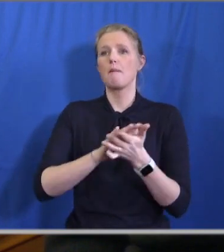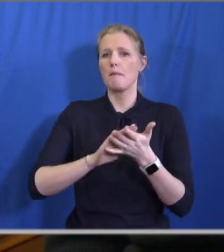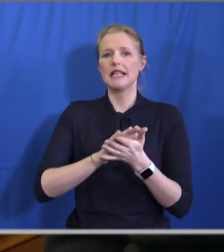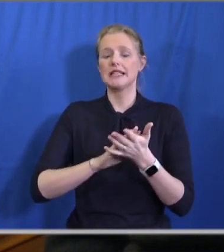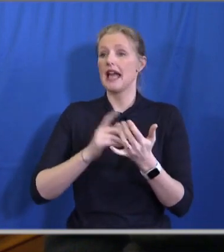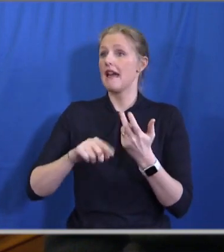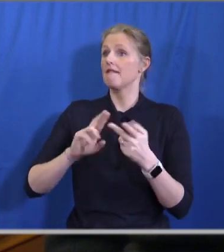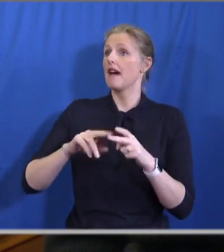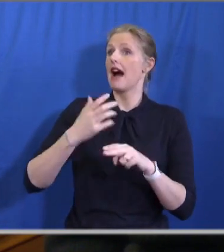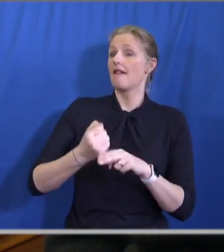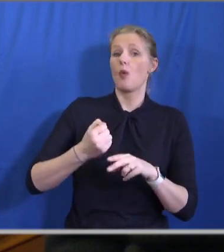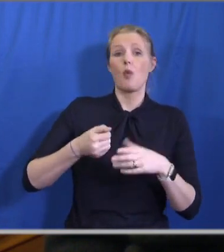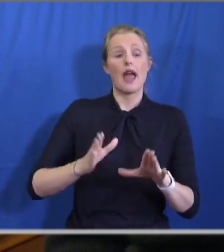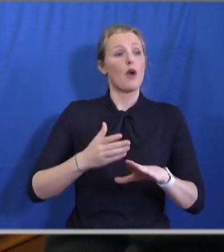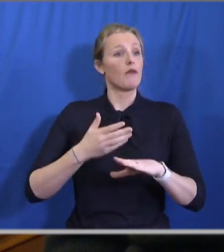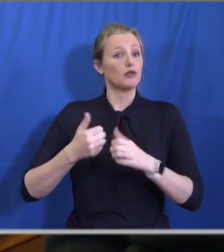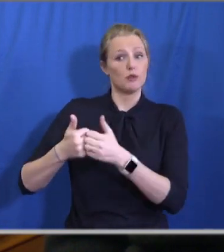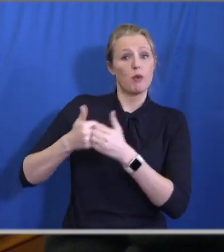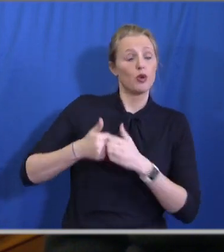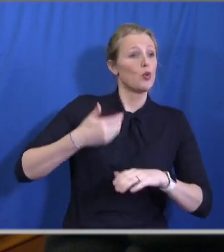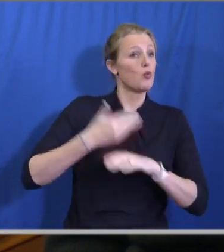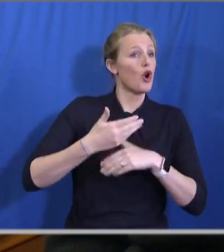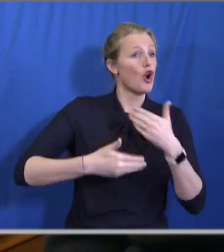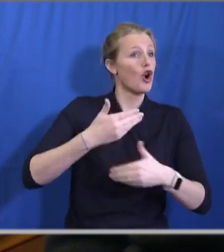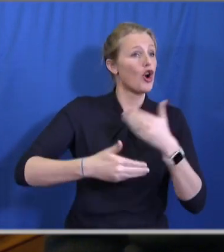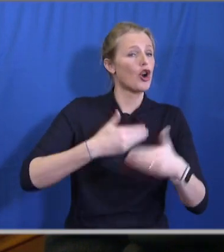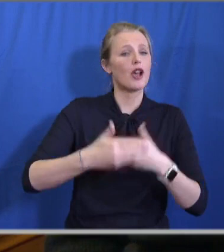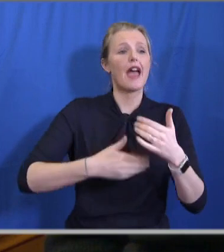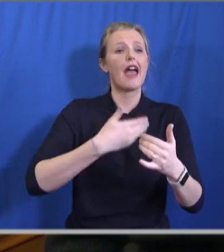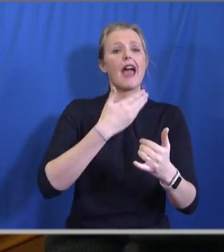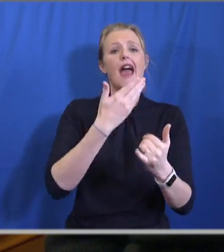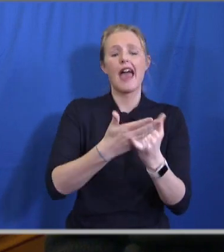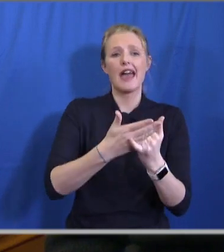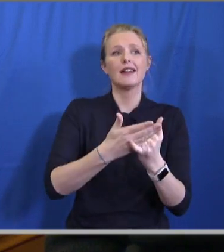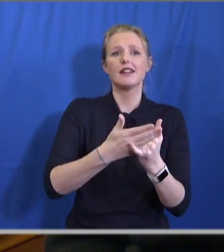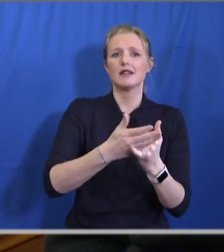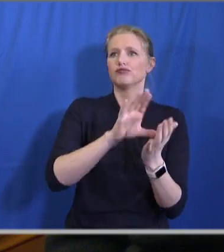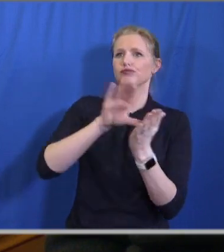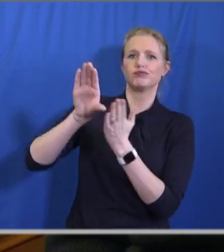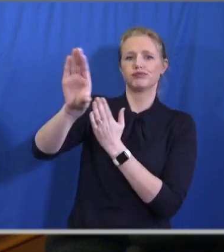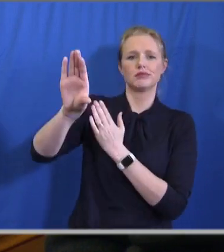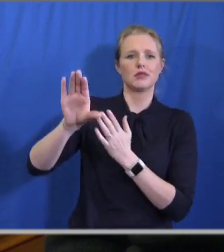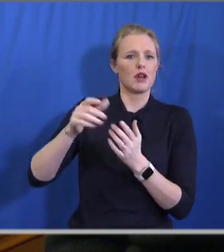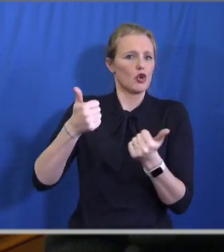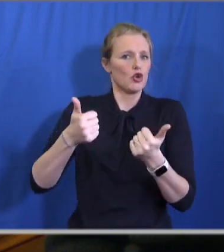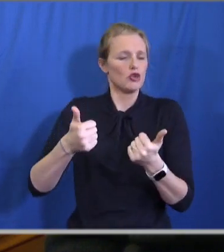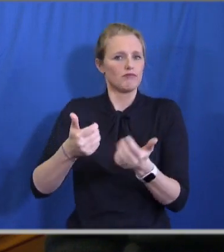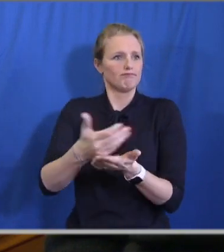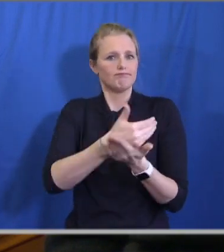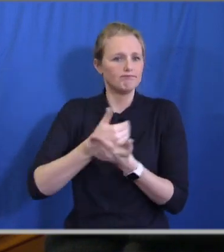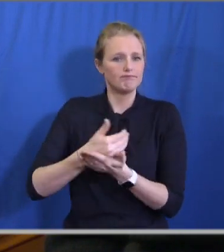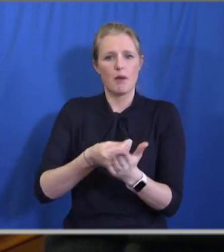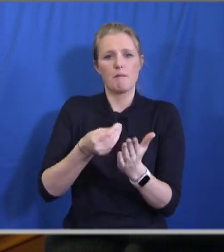of £10.89 for every £1 invested. Legally, it accords with Articles 10 and